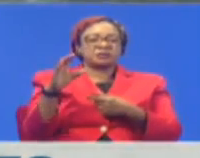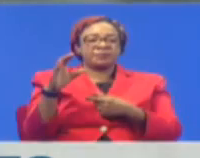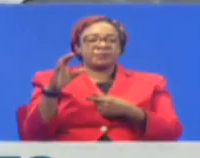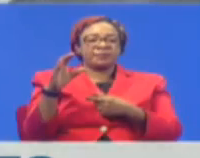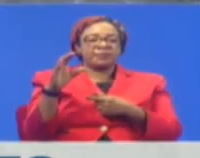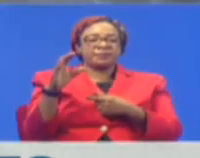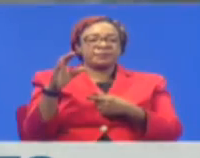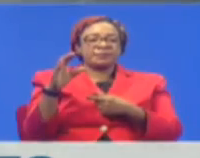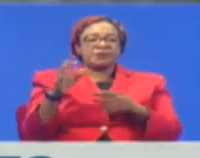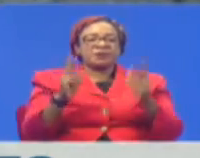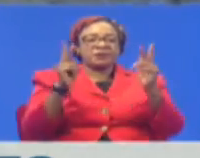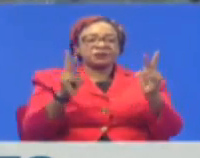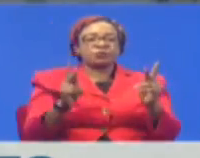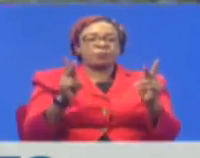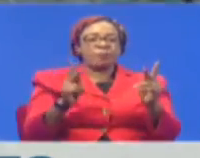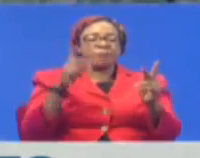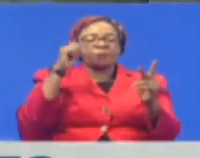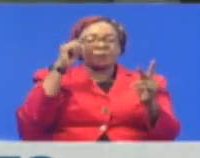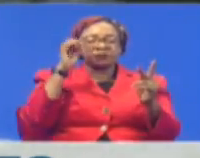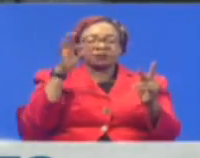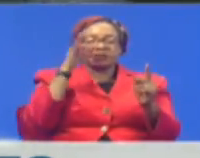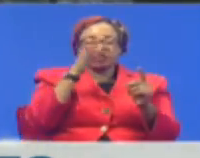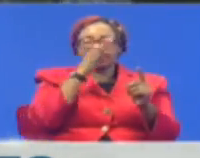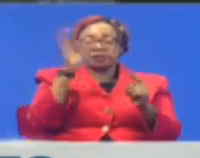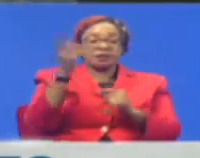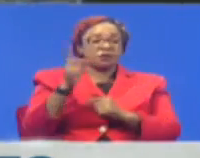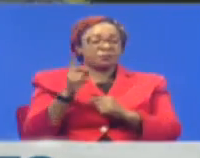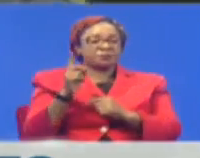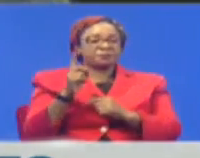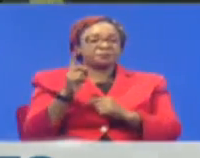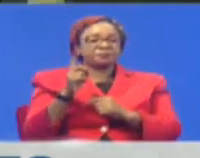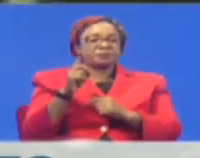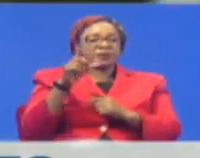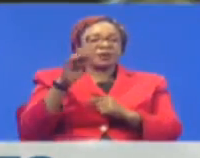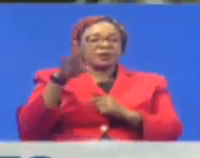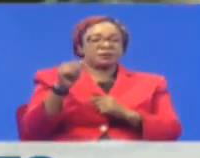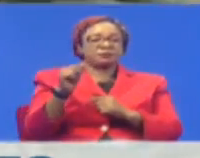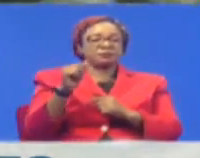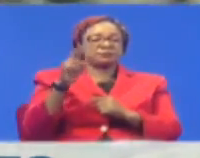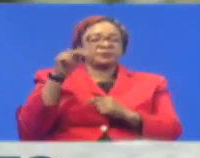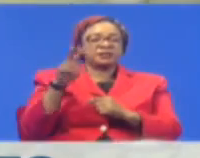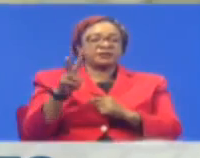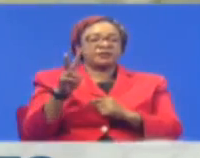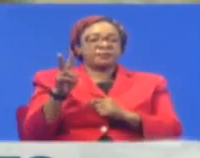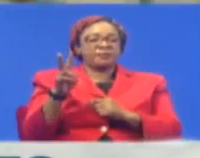Kisumu, Mombasa, Nyeri, and Nairobi. Leila Mohammed, NTV.